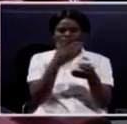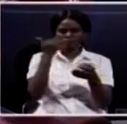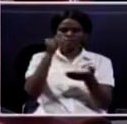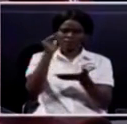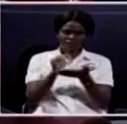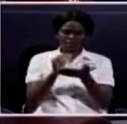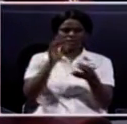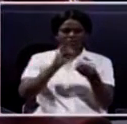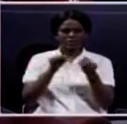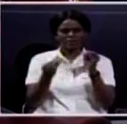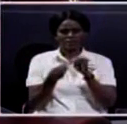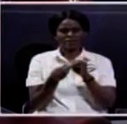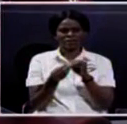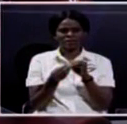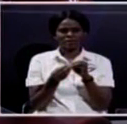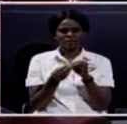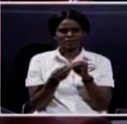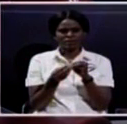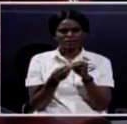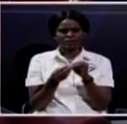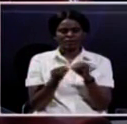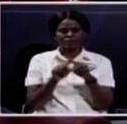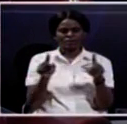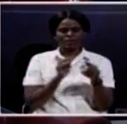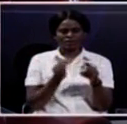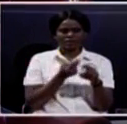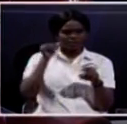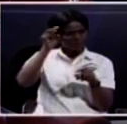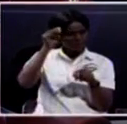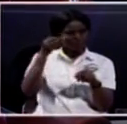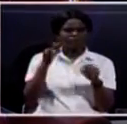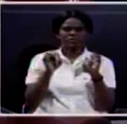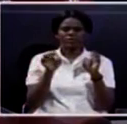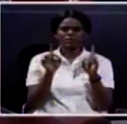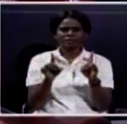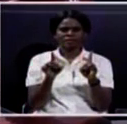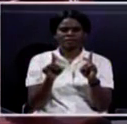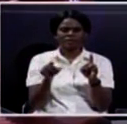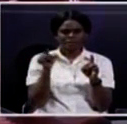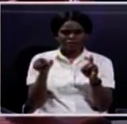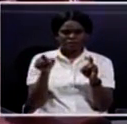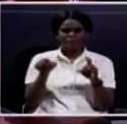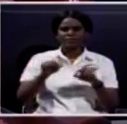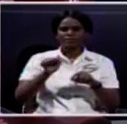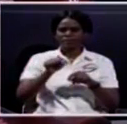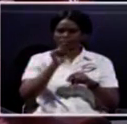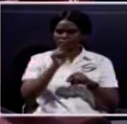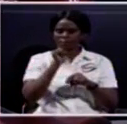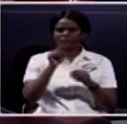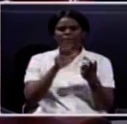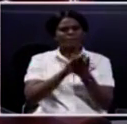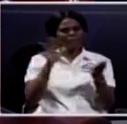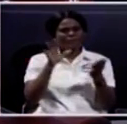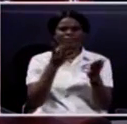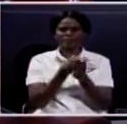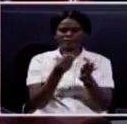the number of meetings that we hold as a means of education. These consume a lot of money on the part of